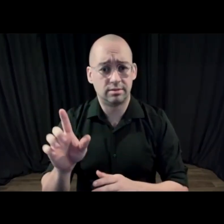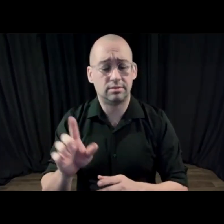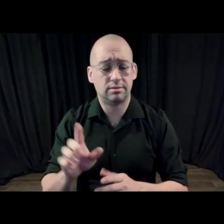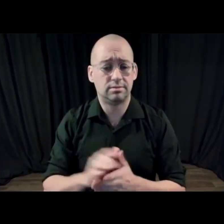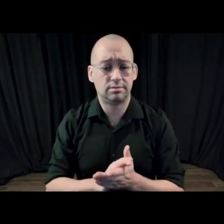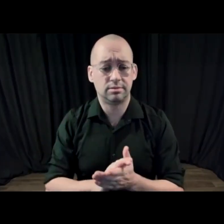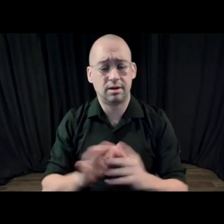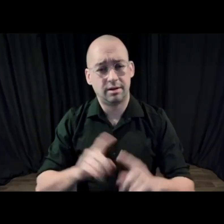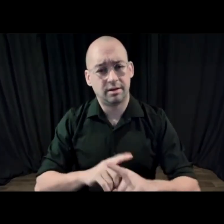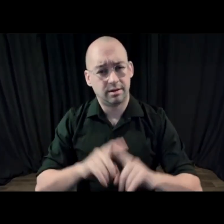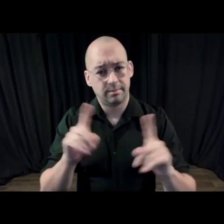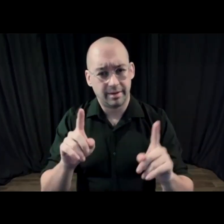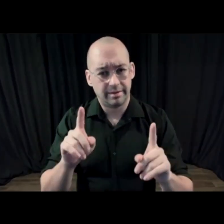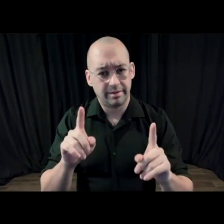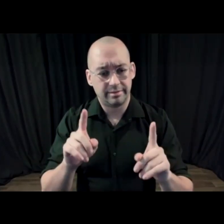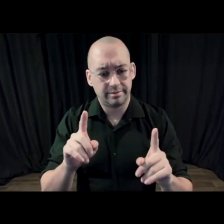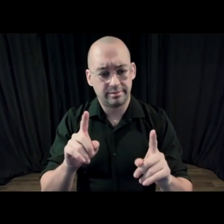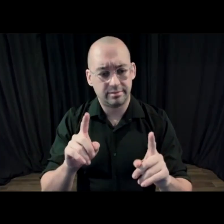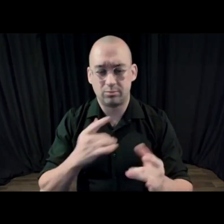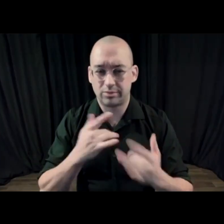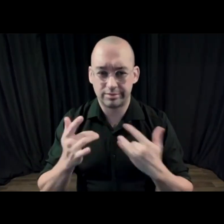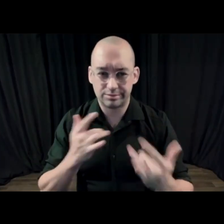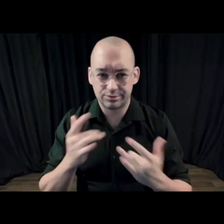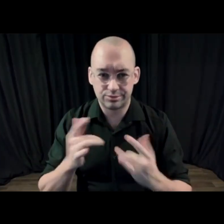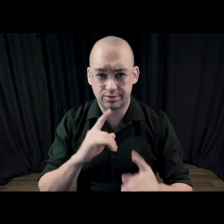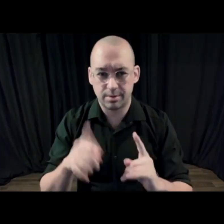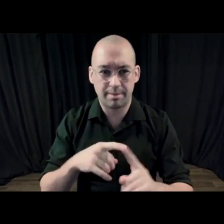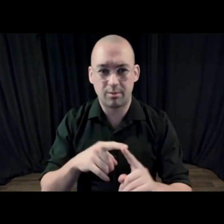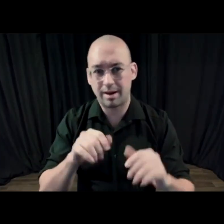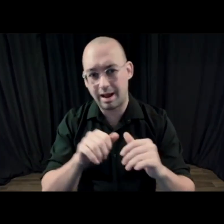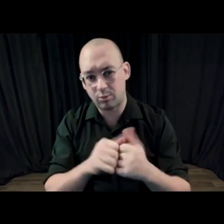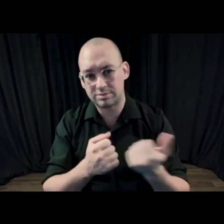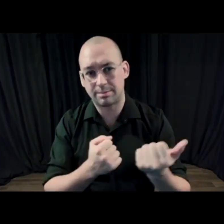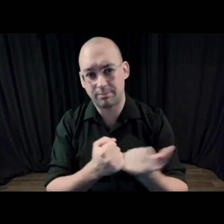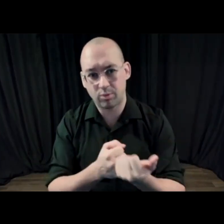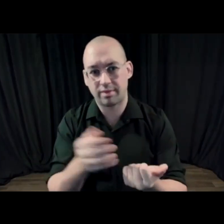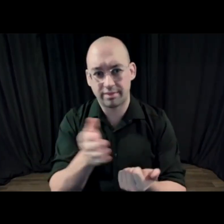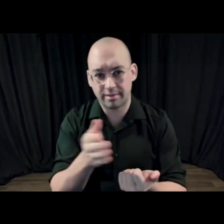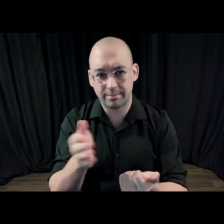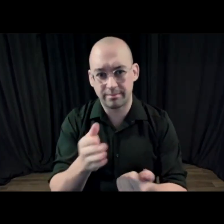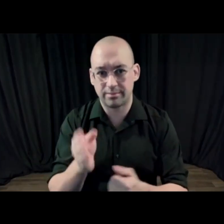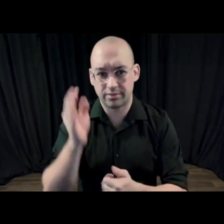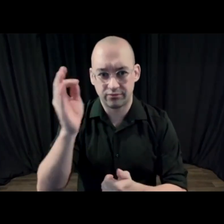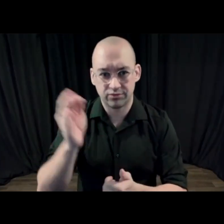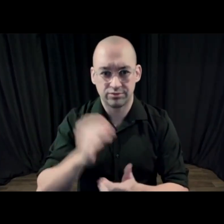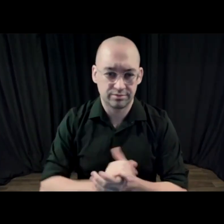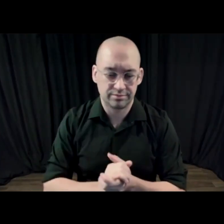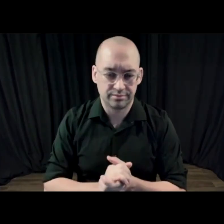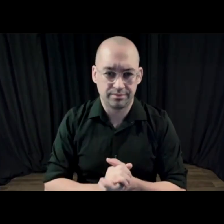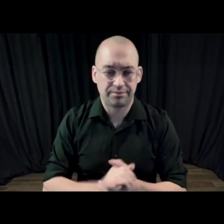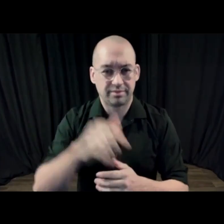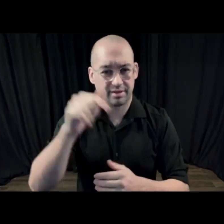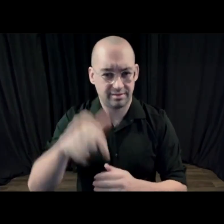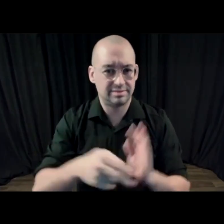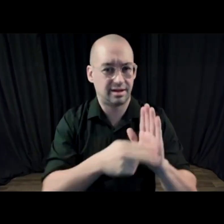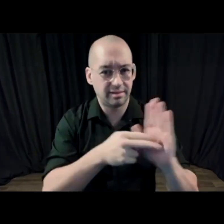But we're worried about how to support them in the future. So this highlights the necessity